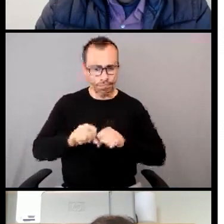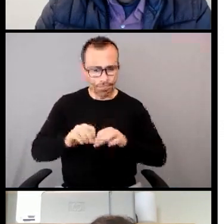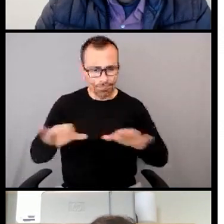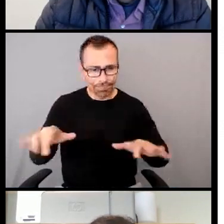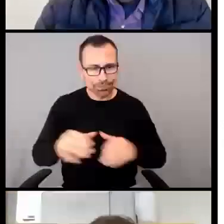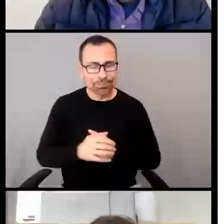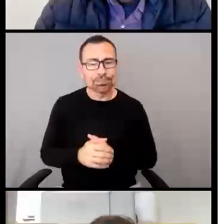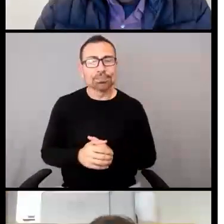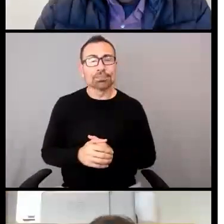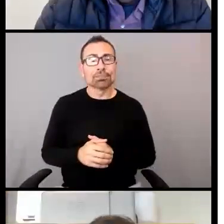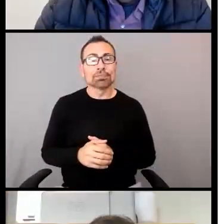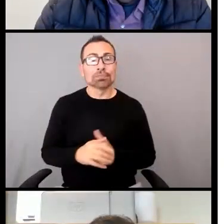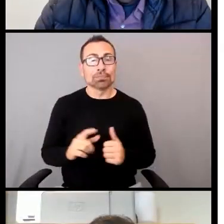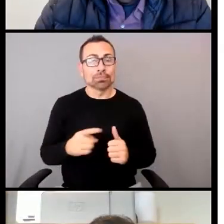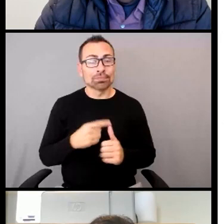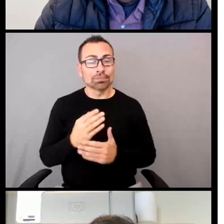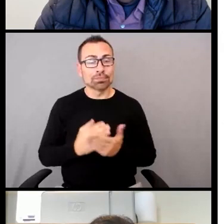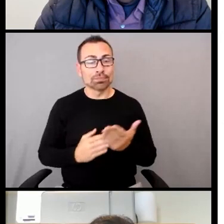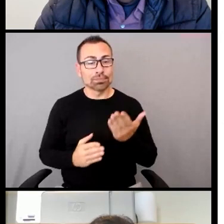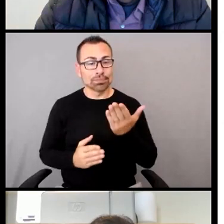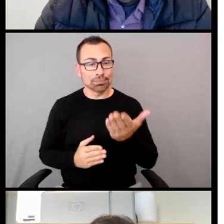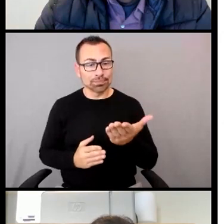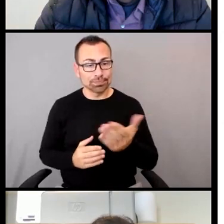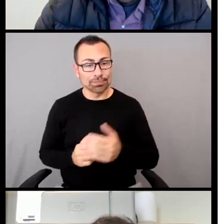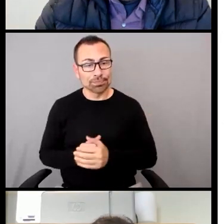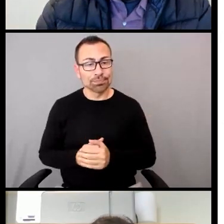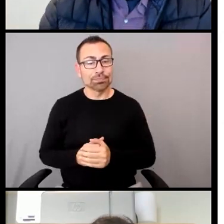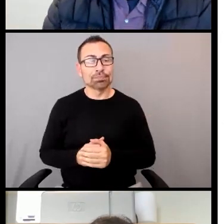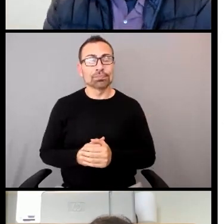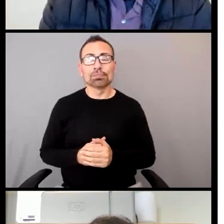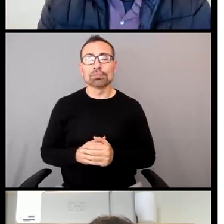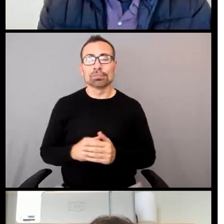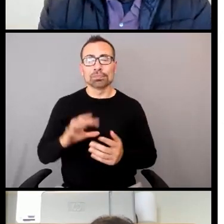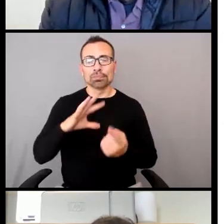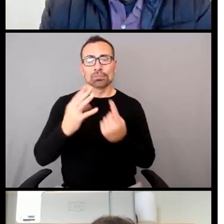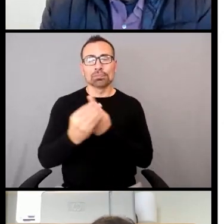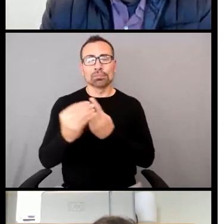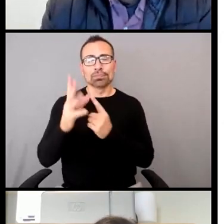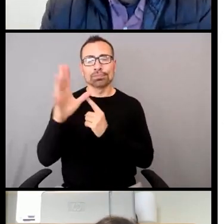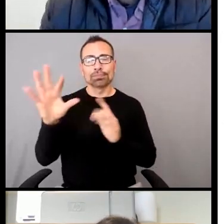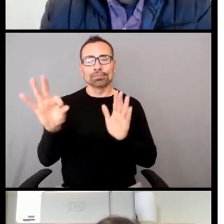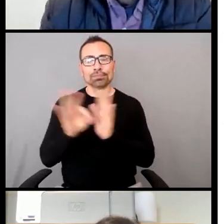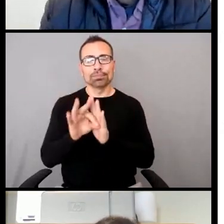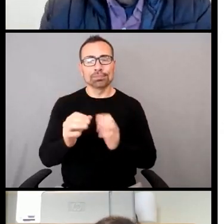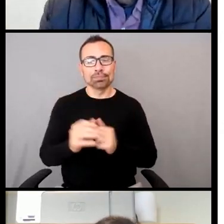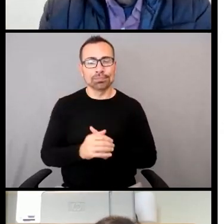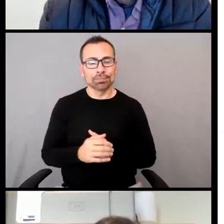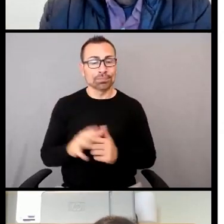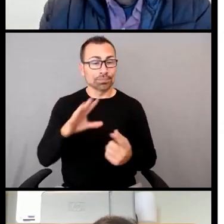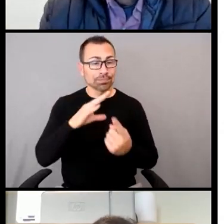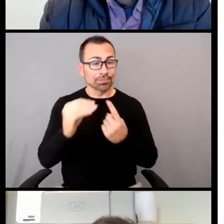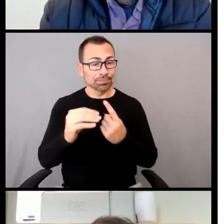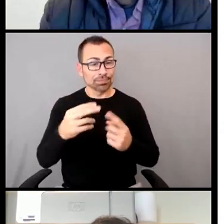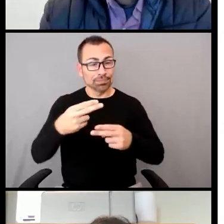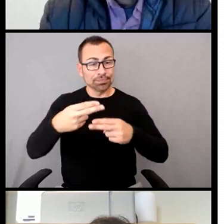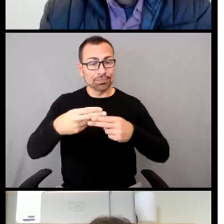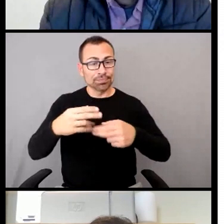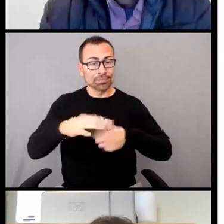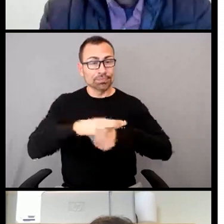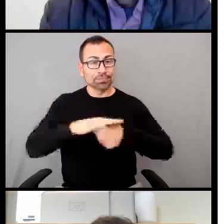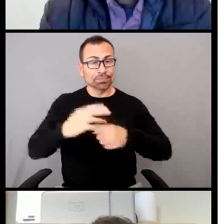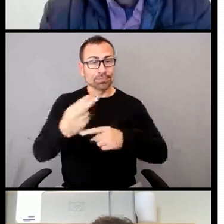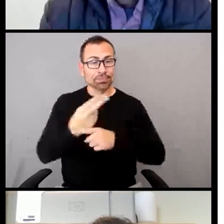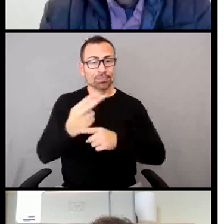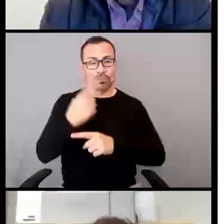So the first piece here is selecting an environment. So an environment is a namespace that you use for a